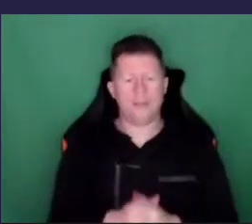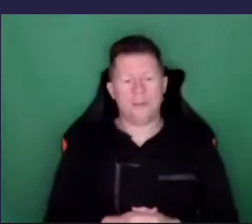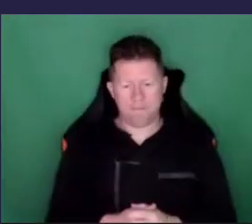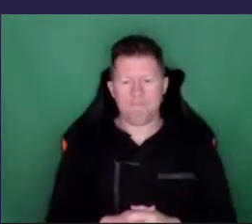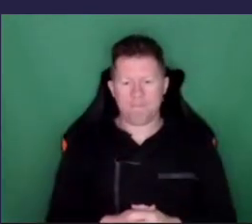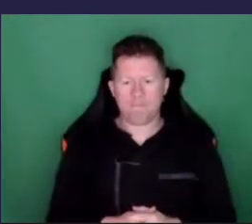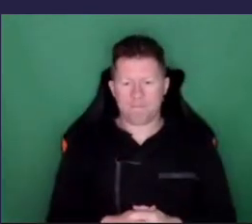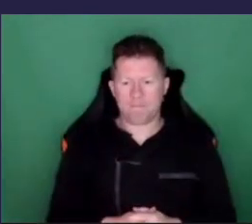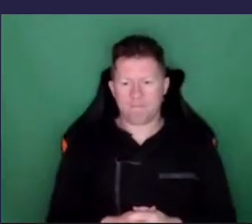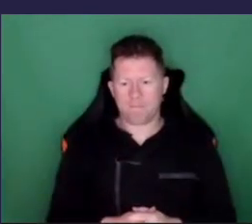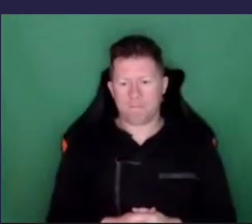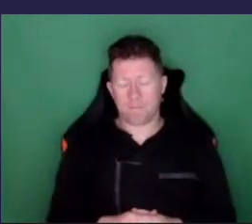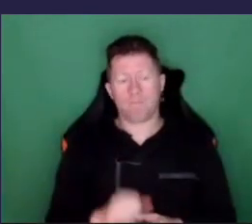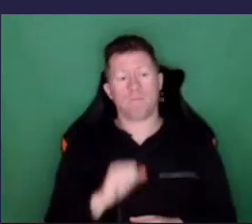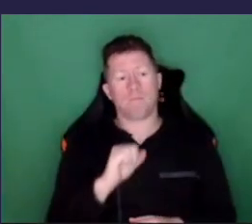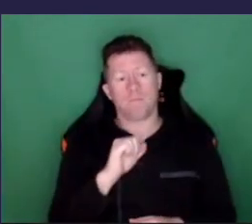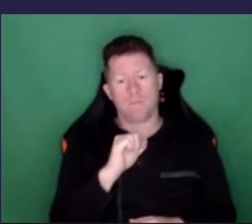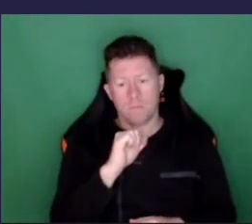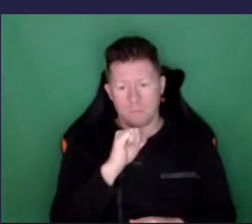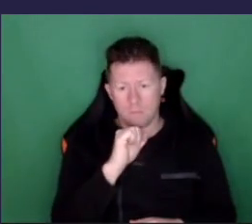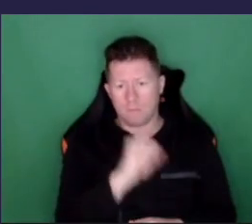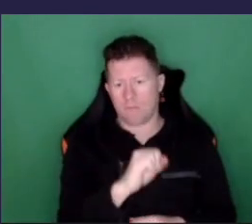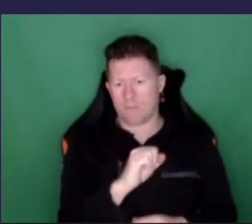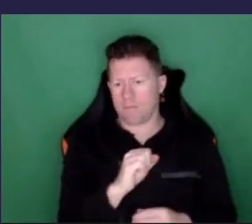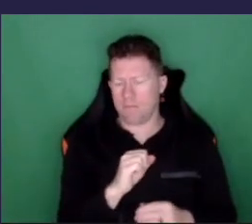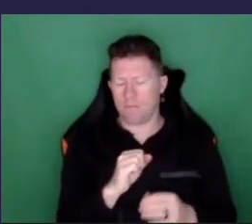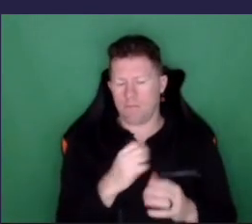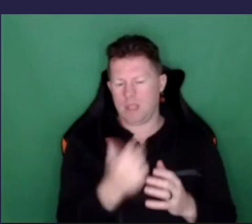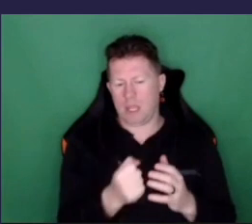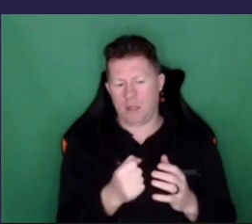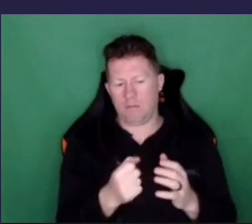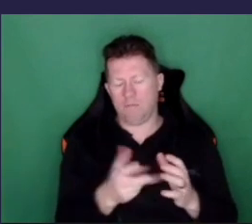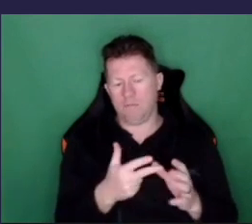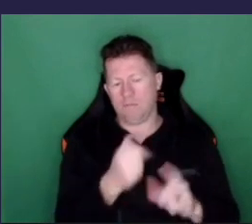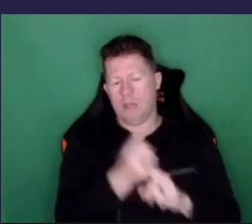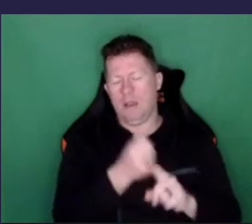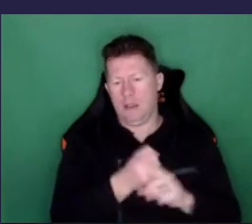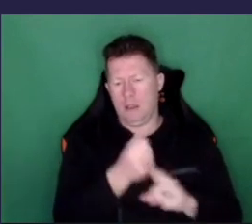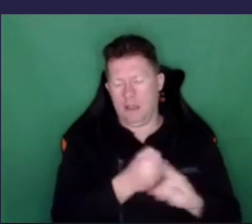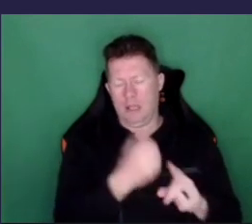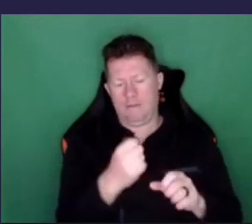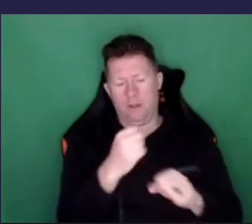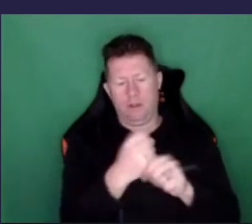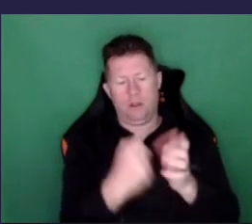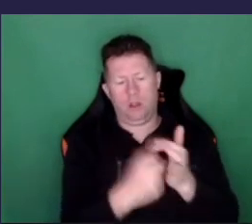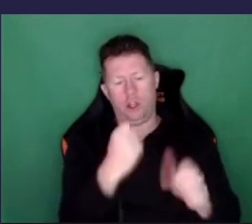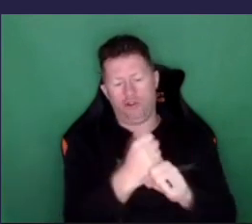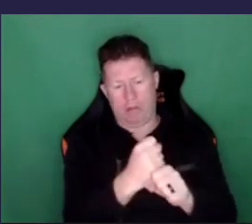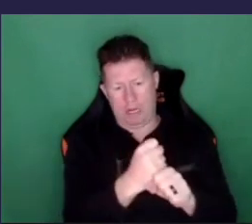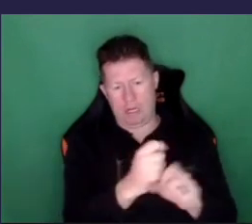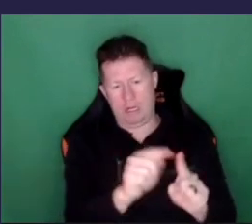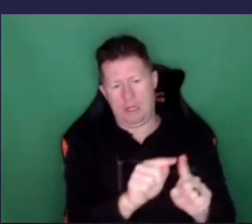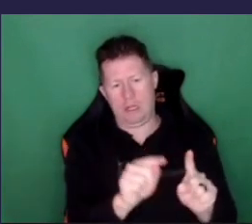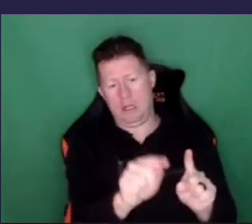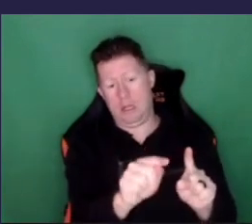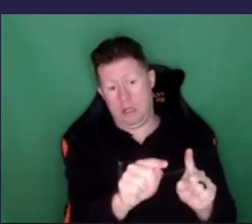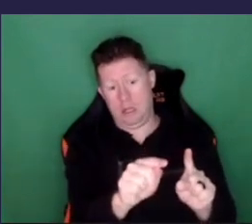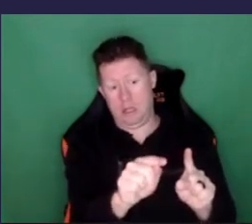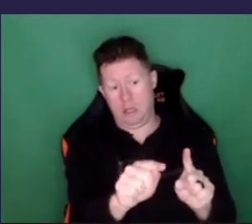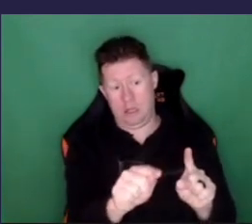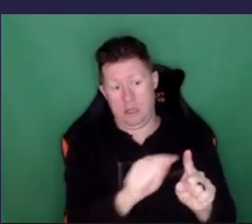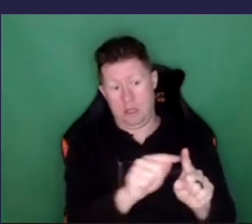had a citizen advocate, and Greg introduced Bob. Greg had already introduced Bob to his